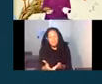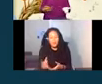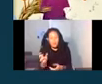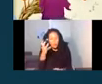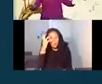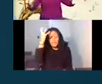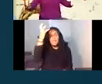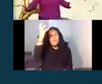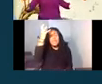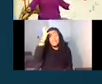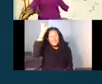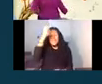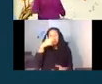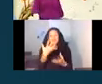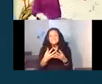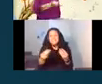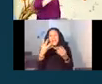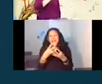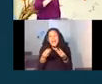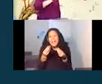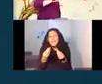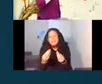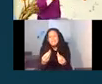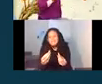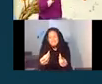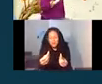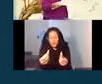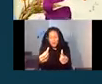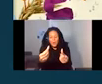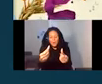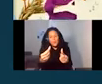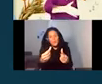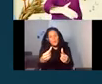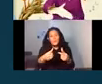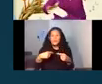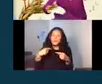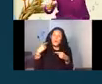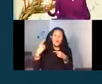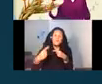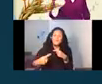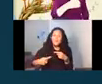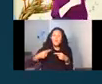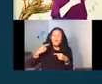The queen of slime mold